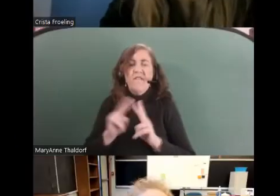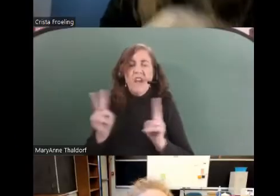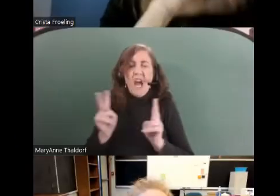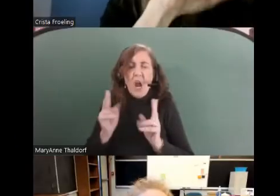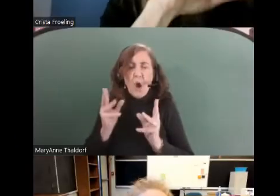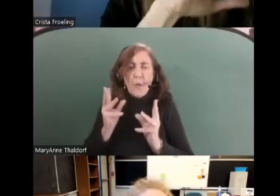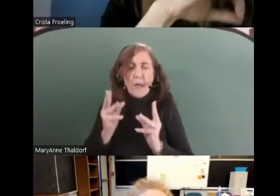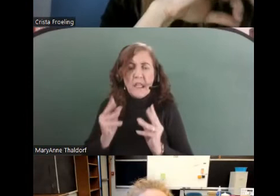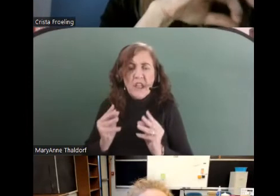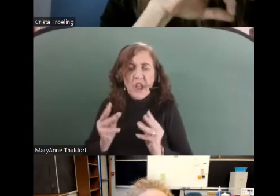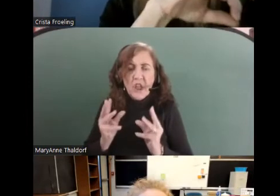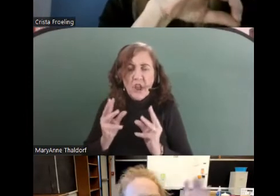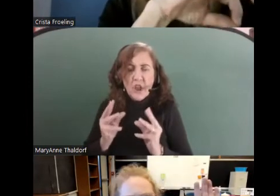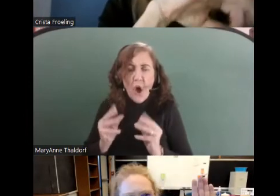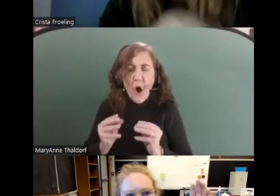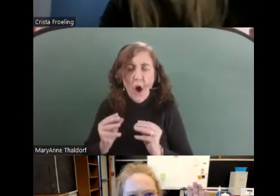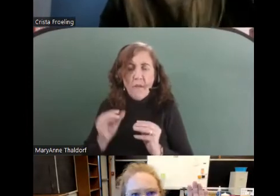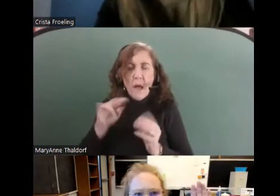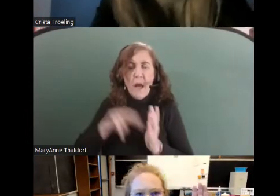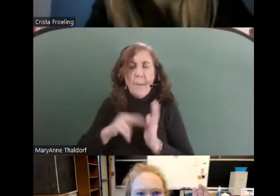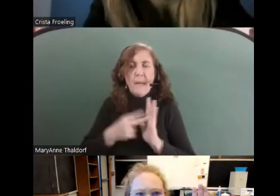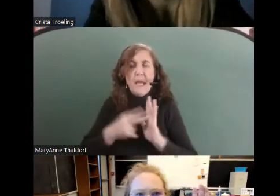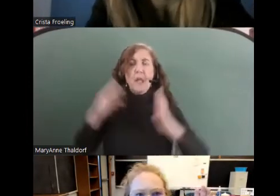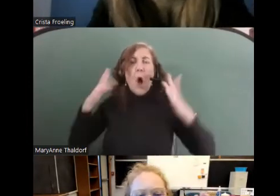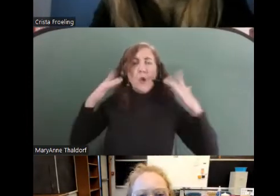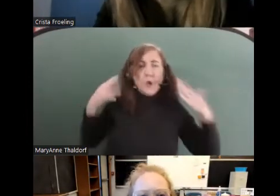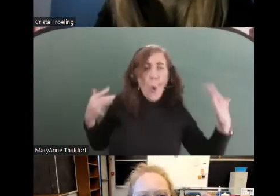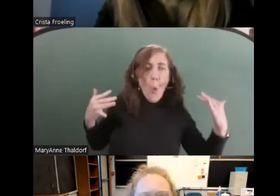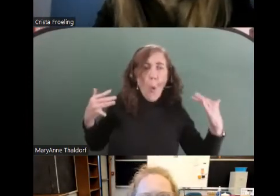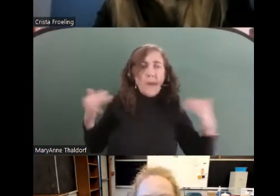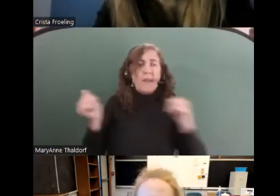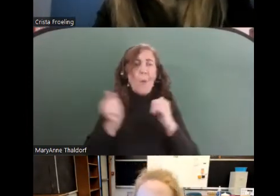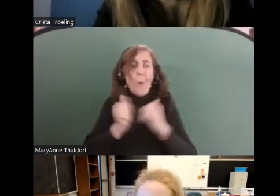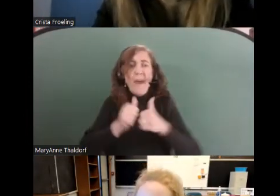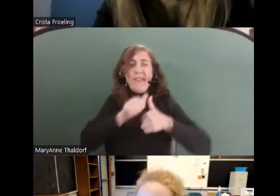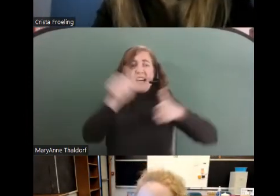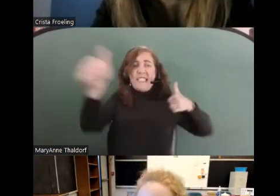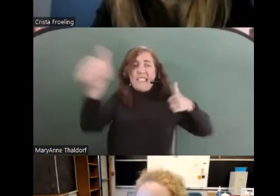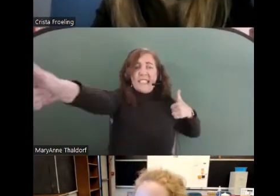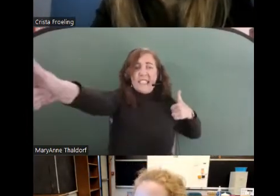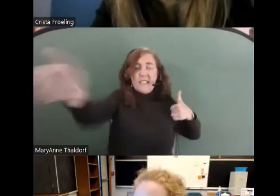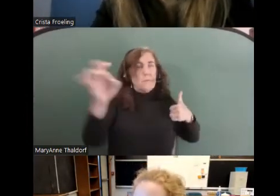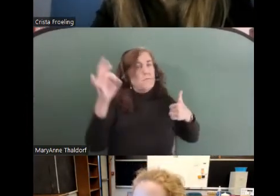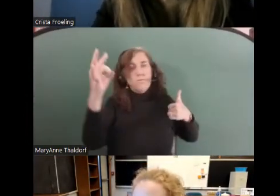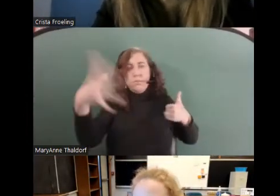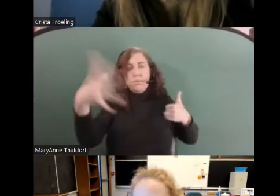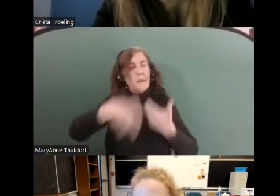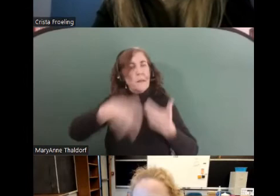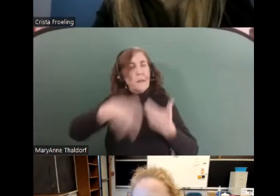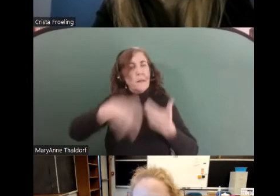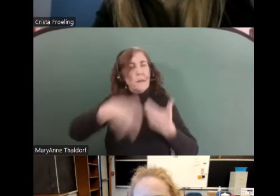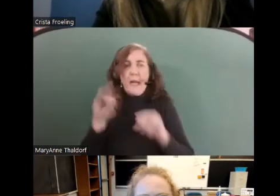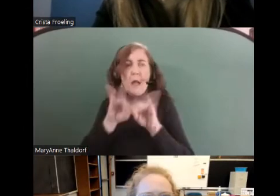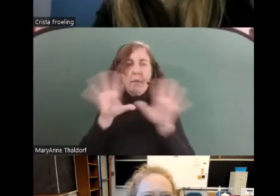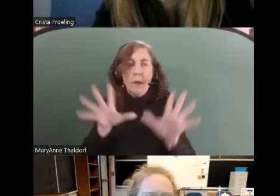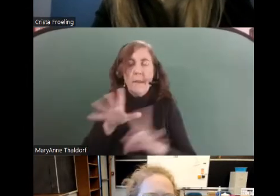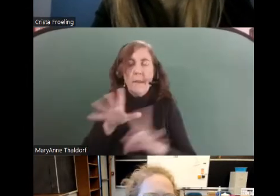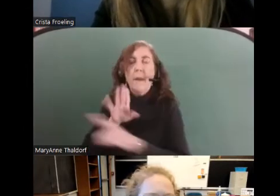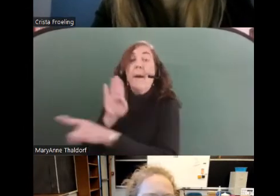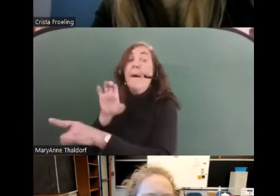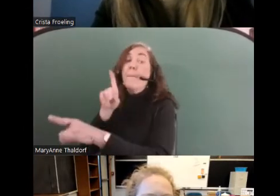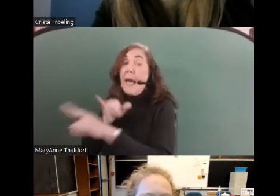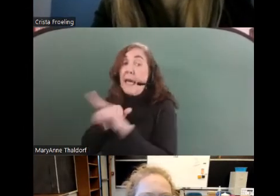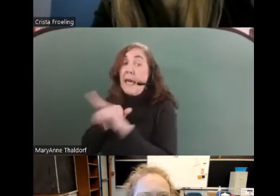So the point is noise and distance is a problem. Go ahead, Becky. And I would like to say that oftentimes